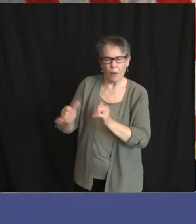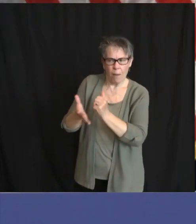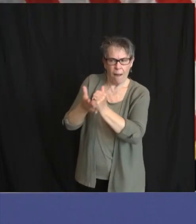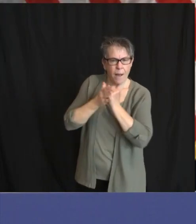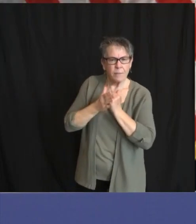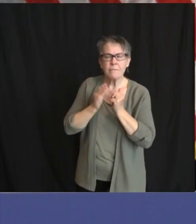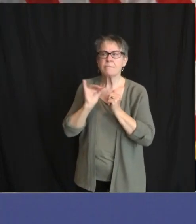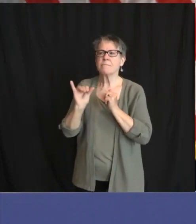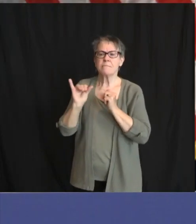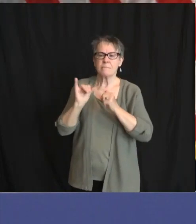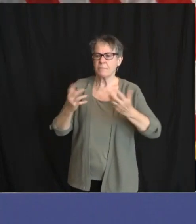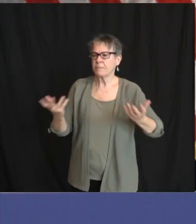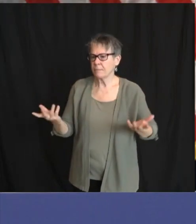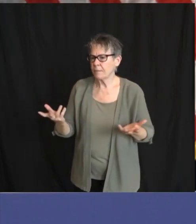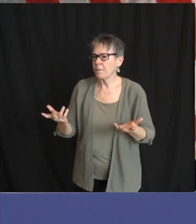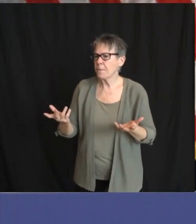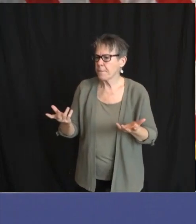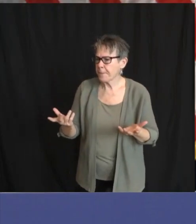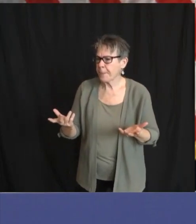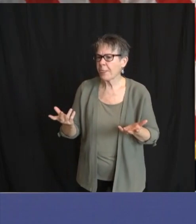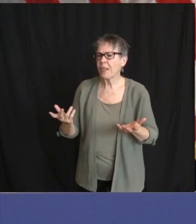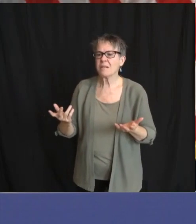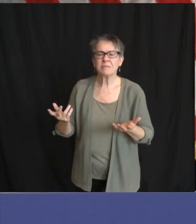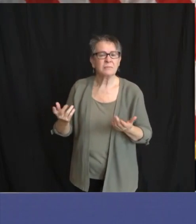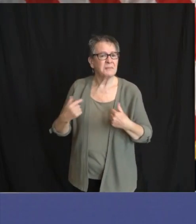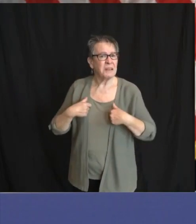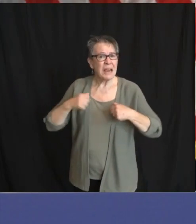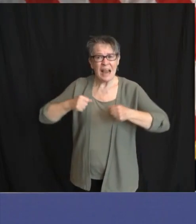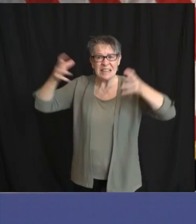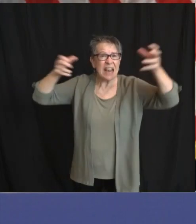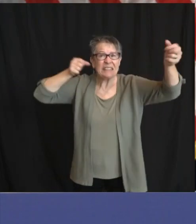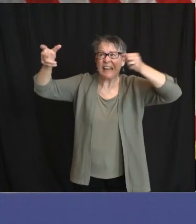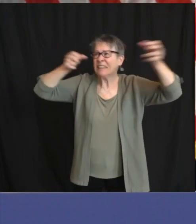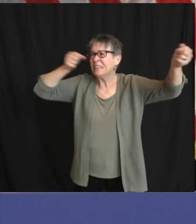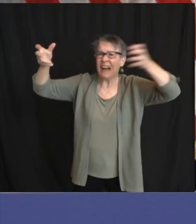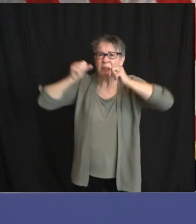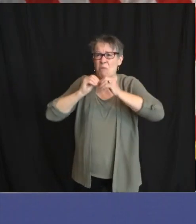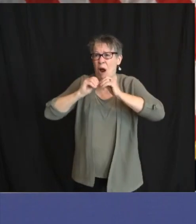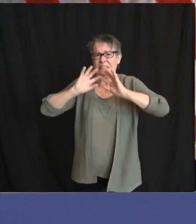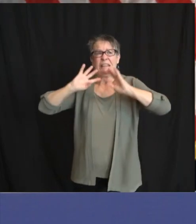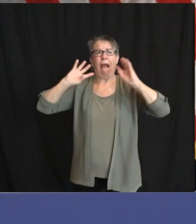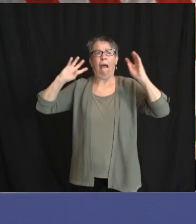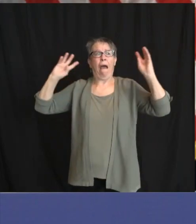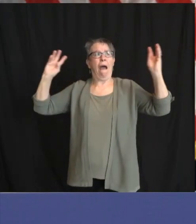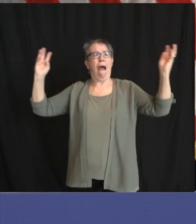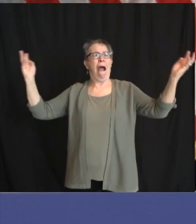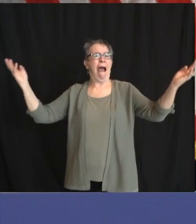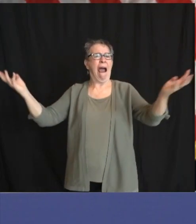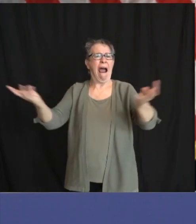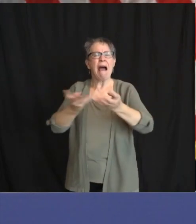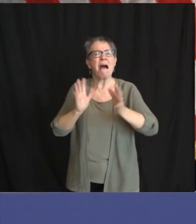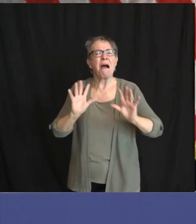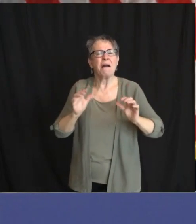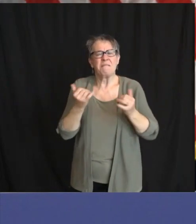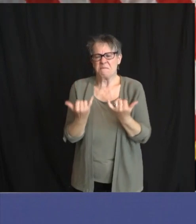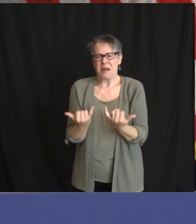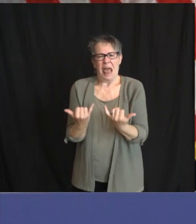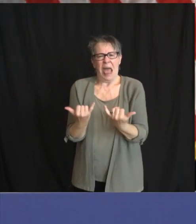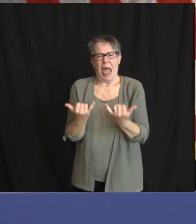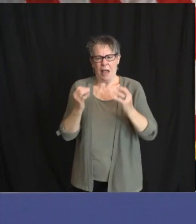I'm humbled that they're serving, but also that it was a manageable size. And again, to the healthcare systems you reference, those are folks we